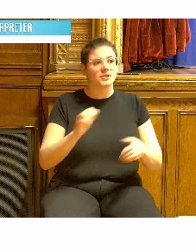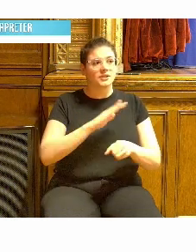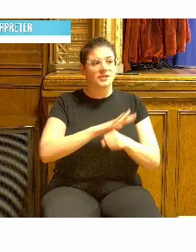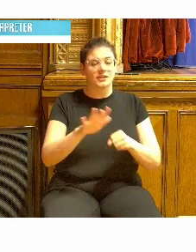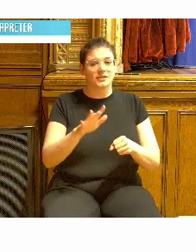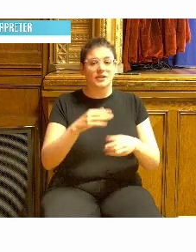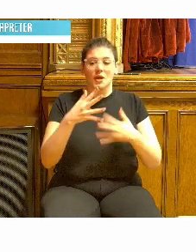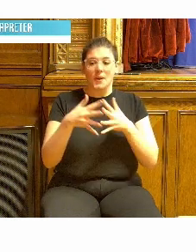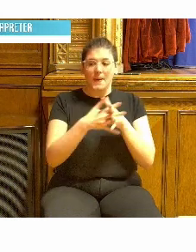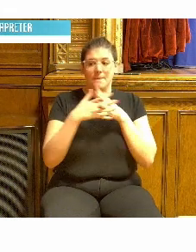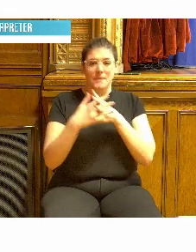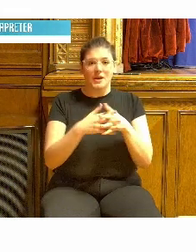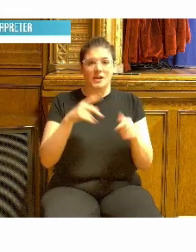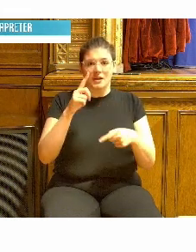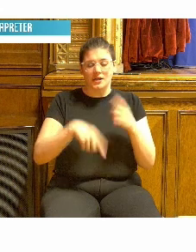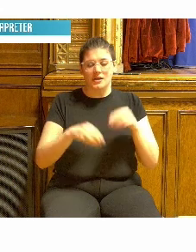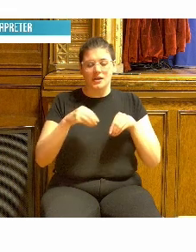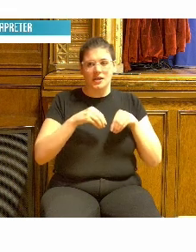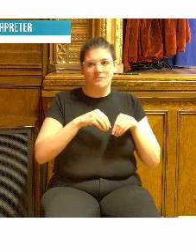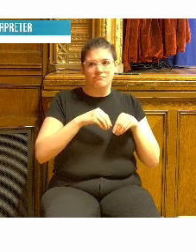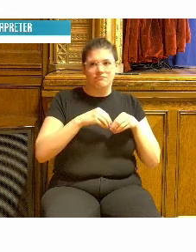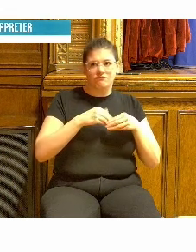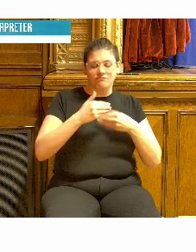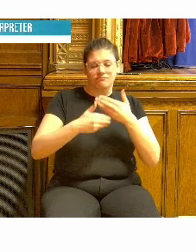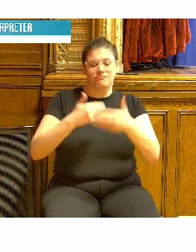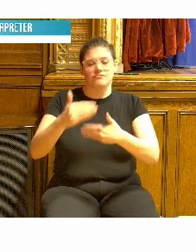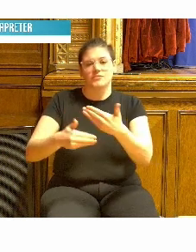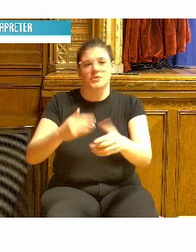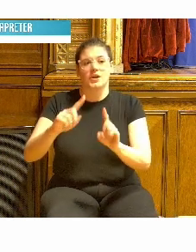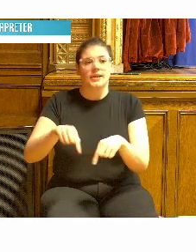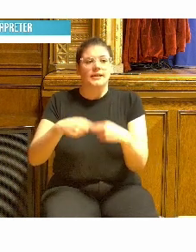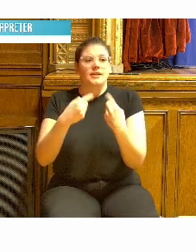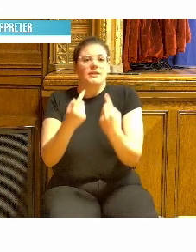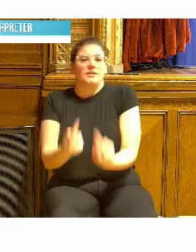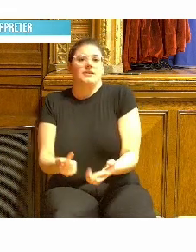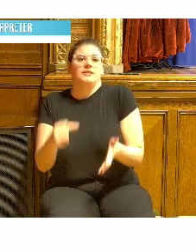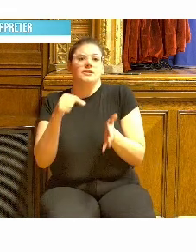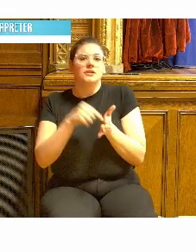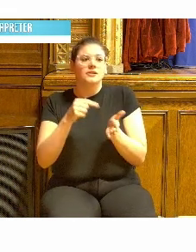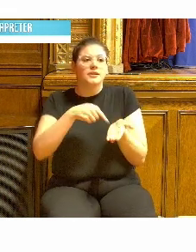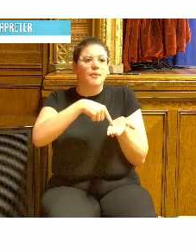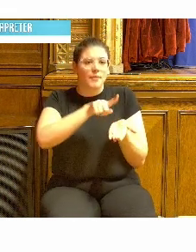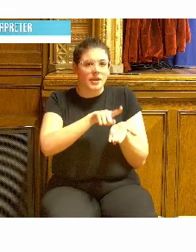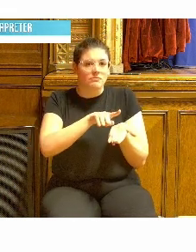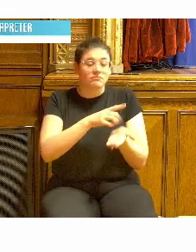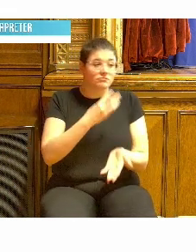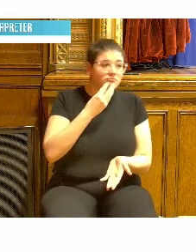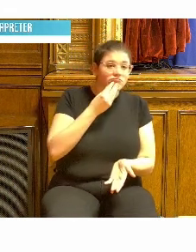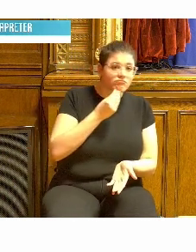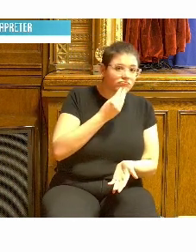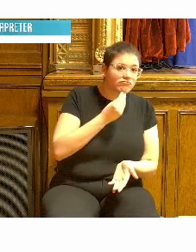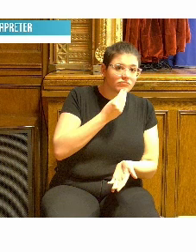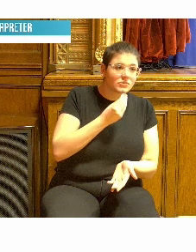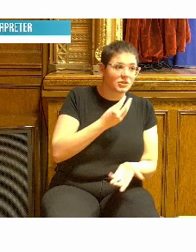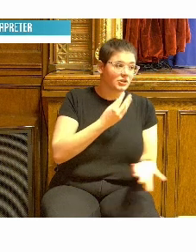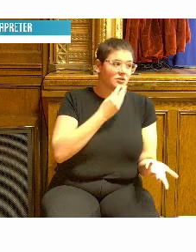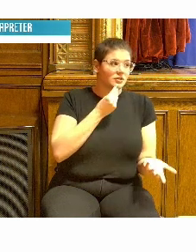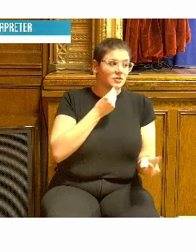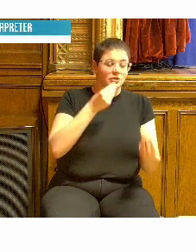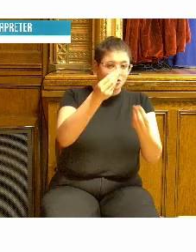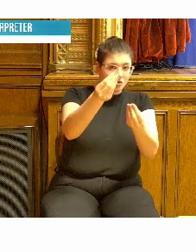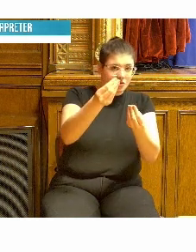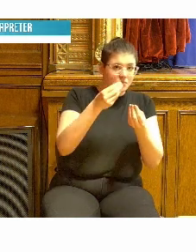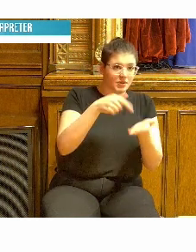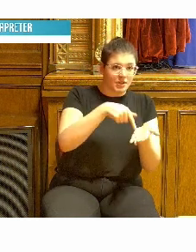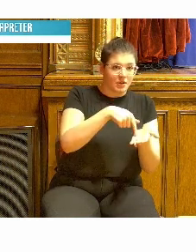can't move forward until they pay the debt. They did it with the Jews. The Jews, they gave them reparations, they